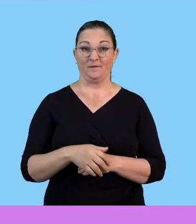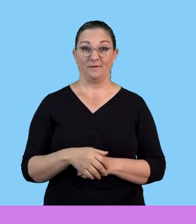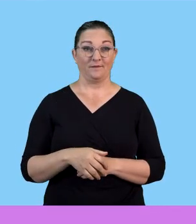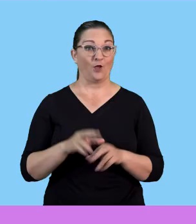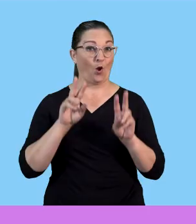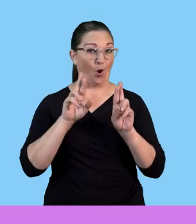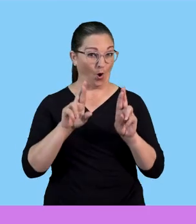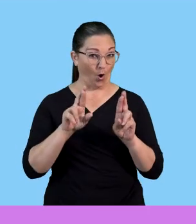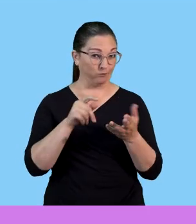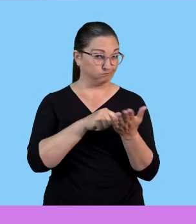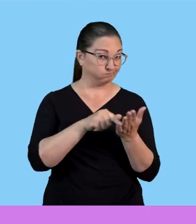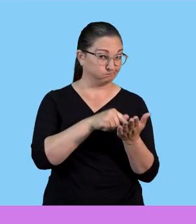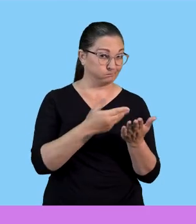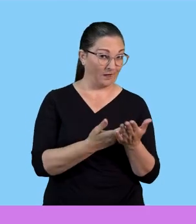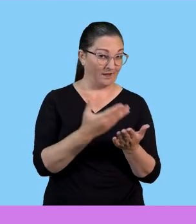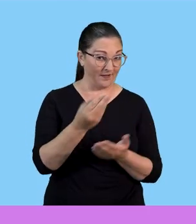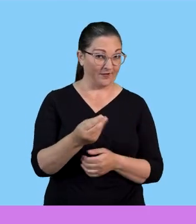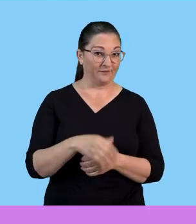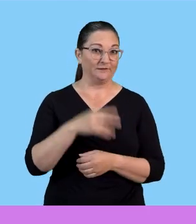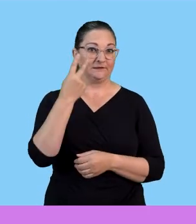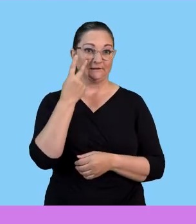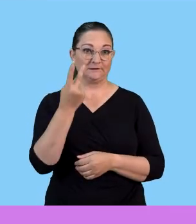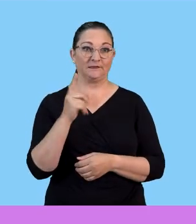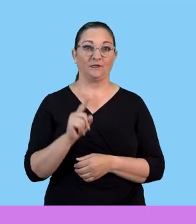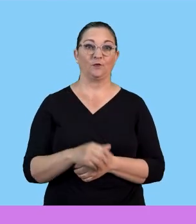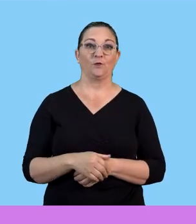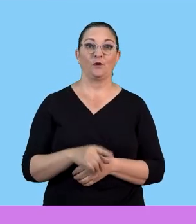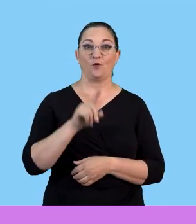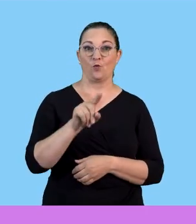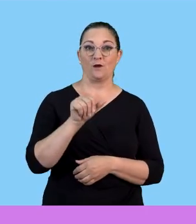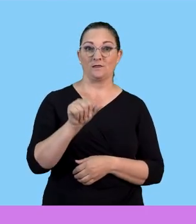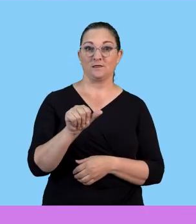38.51. I do hope you have your calculator. Let's check.